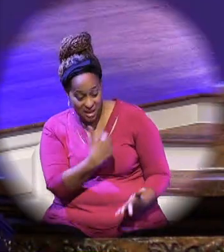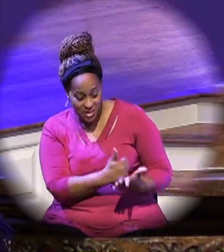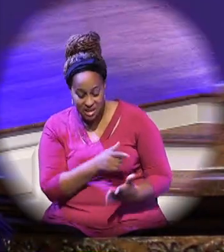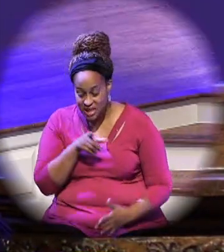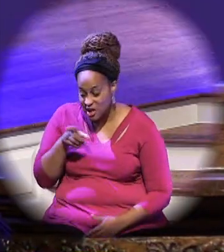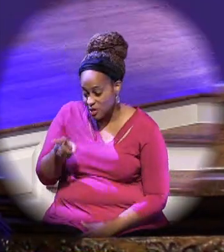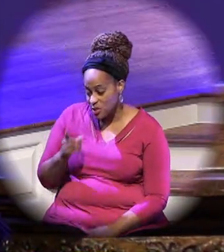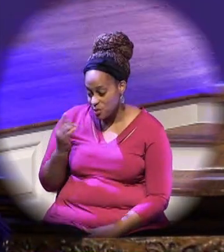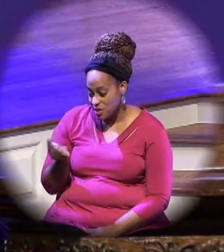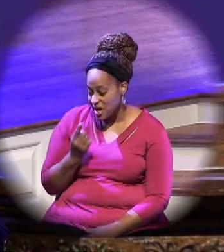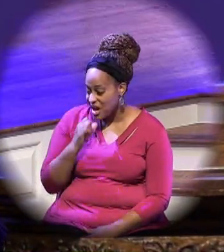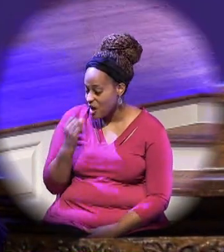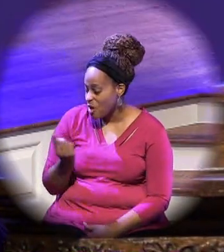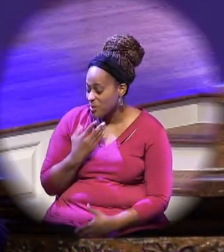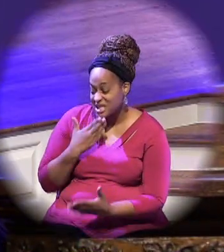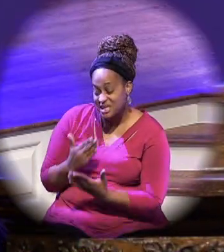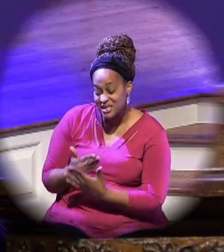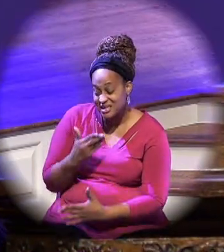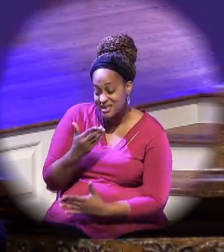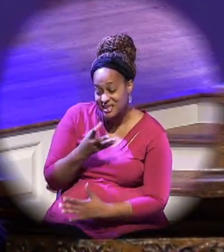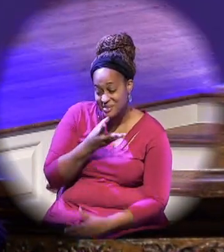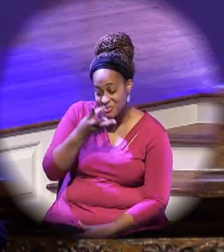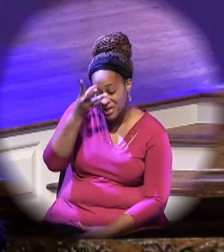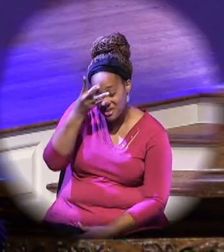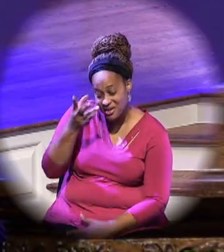aren't always good either, mom and dad.